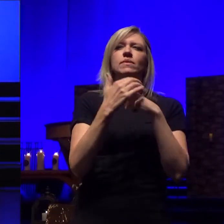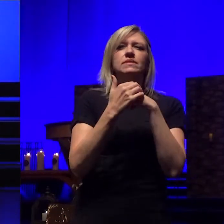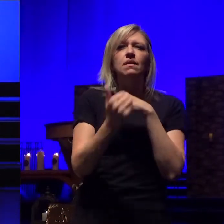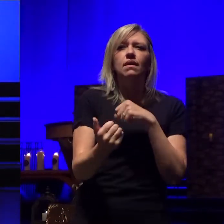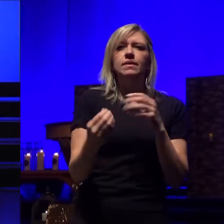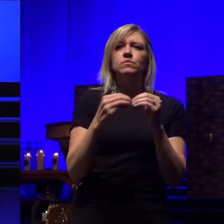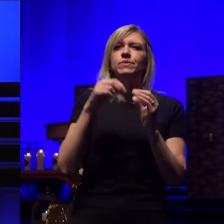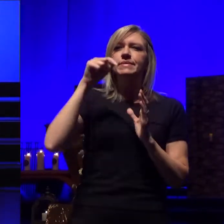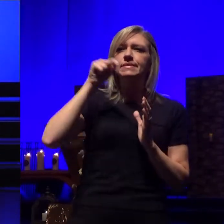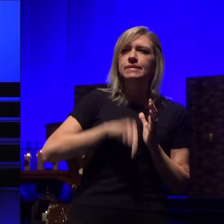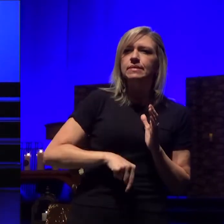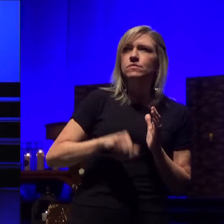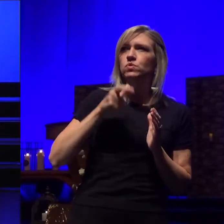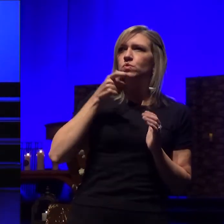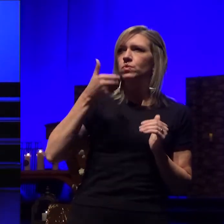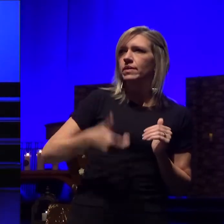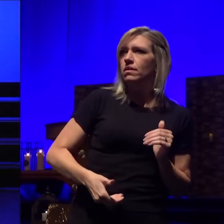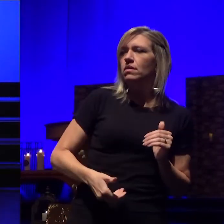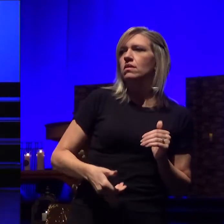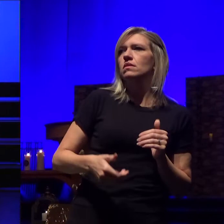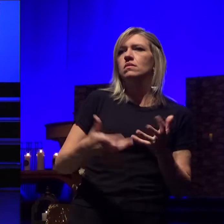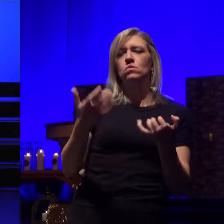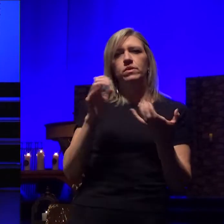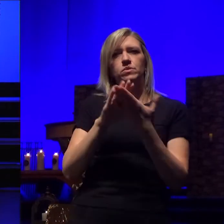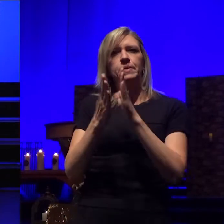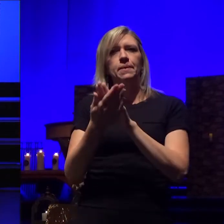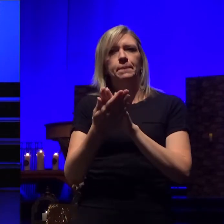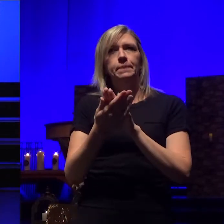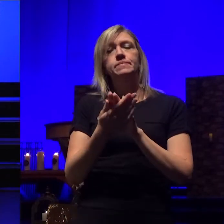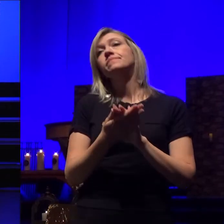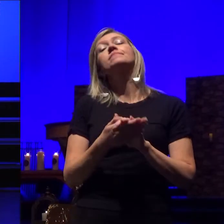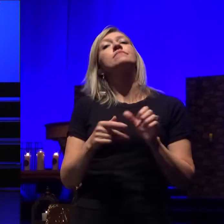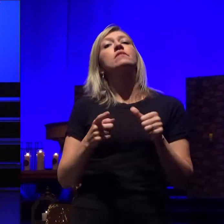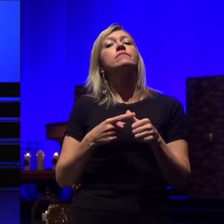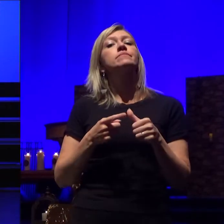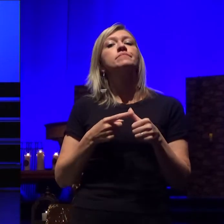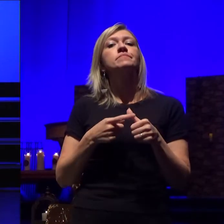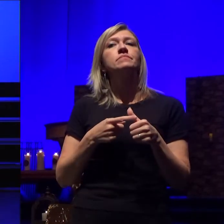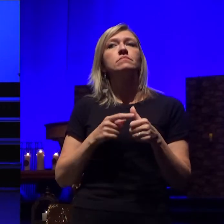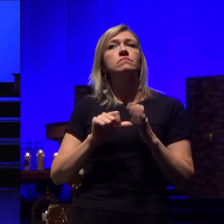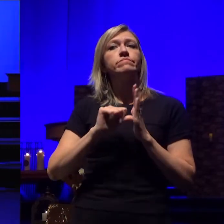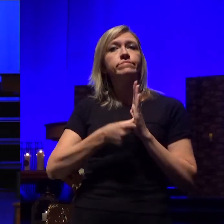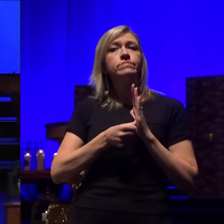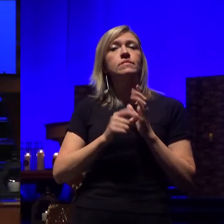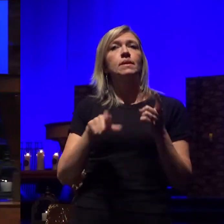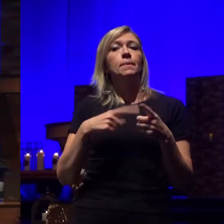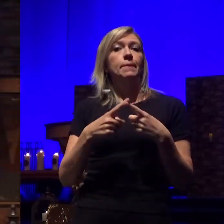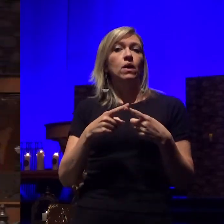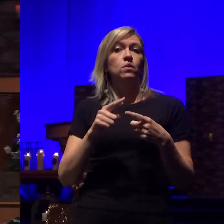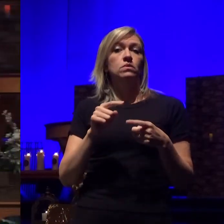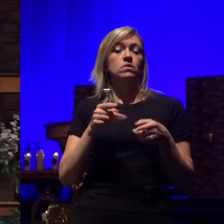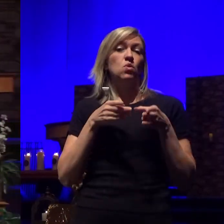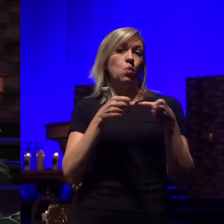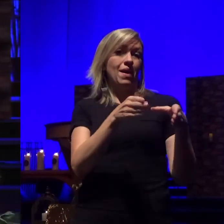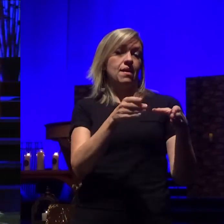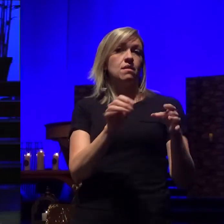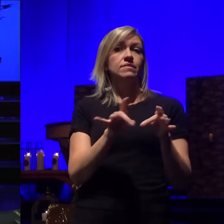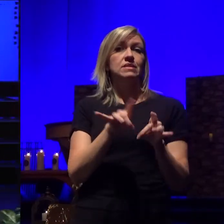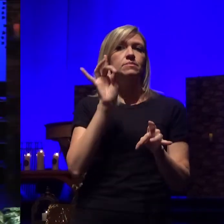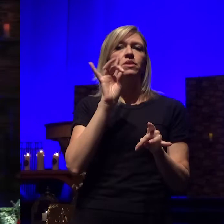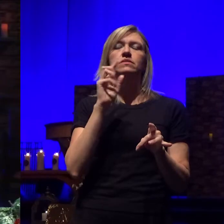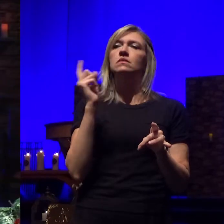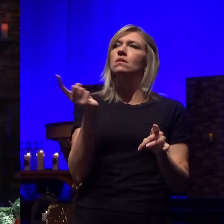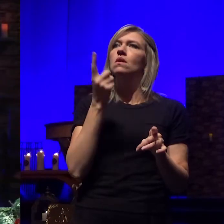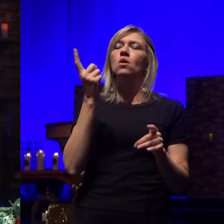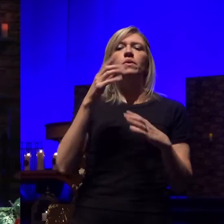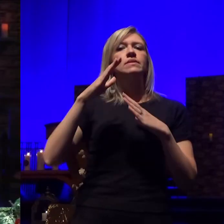we are and who we are becoming. The first point I want to make about the way of the Spirit today is that it's